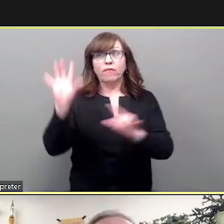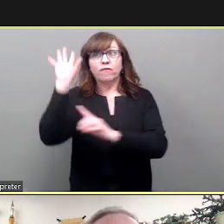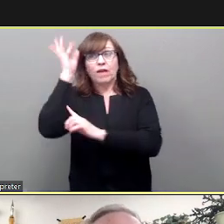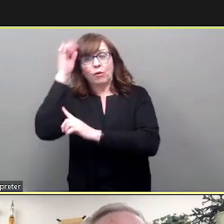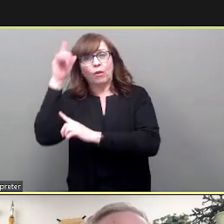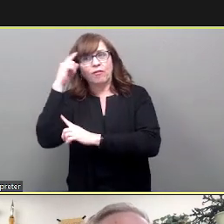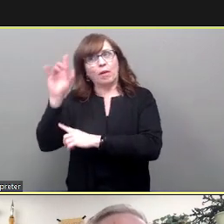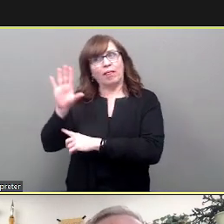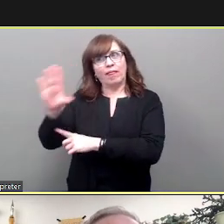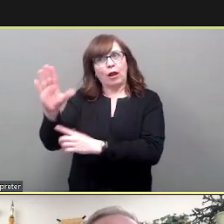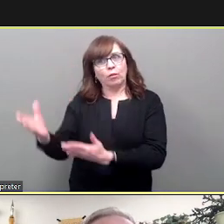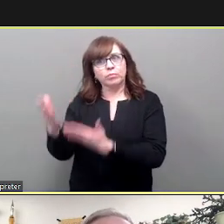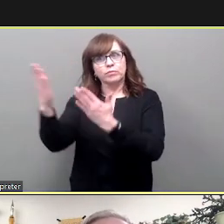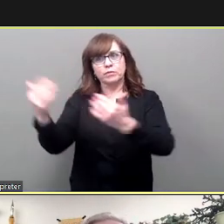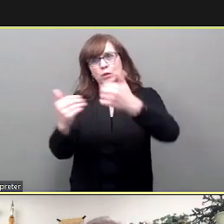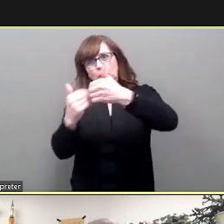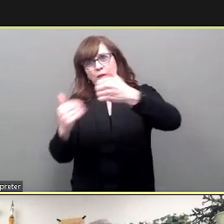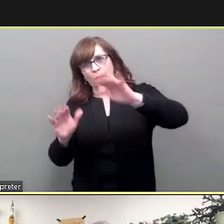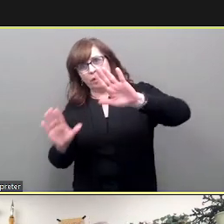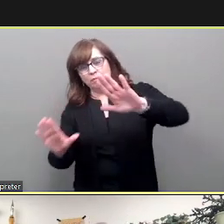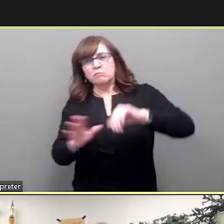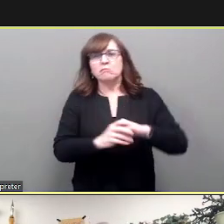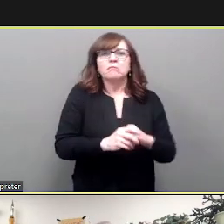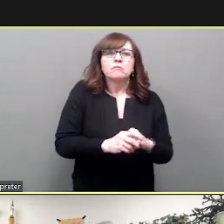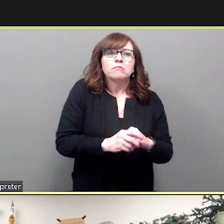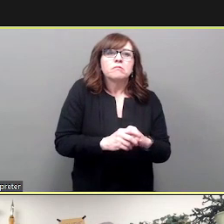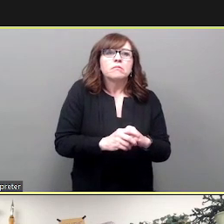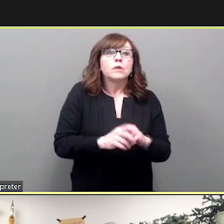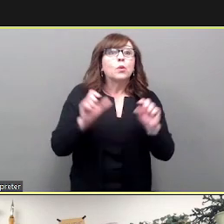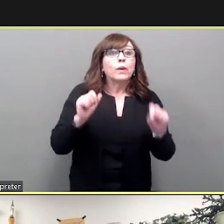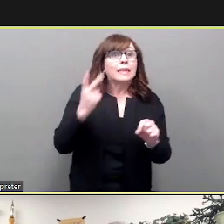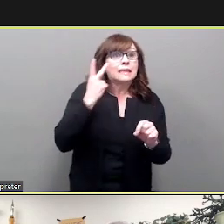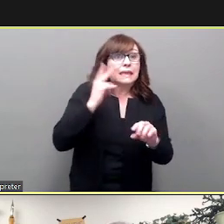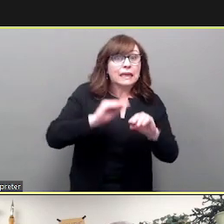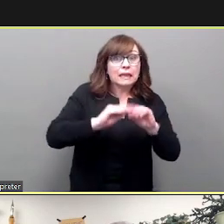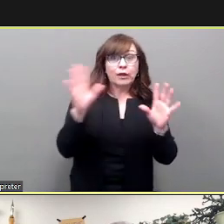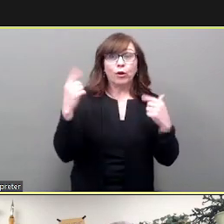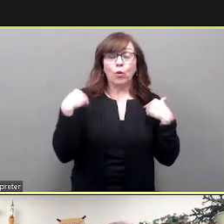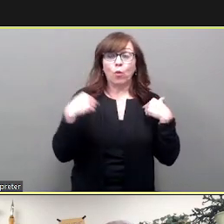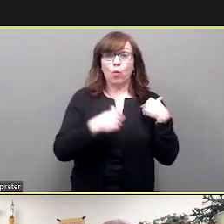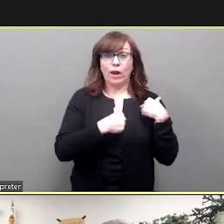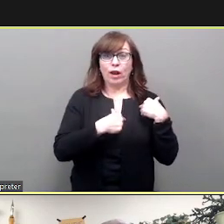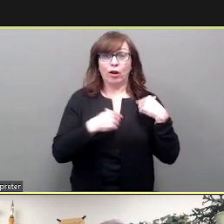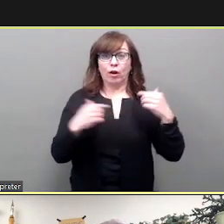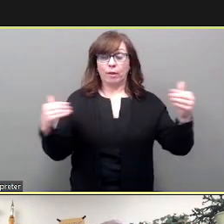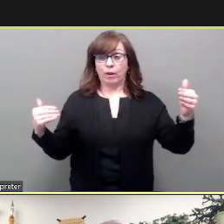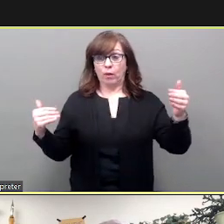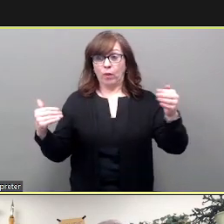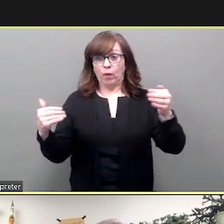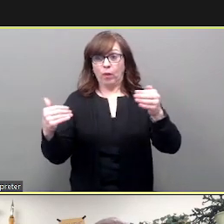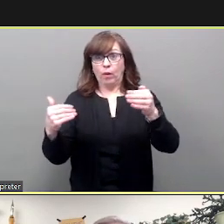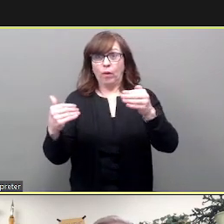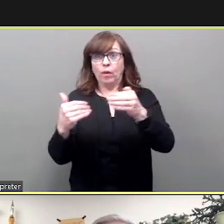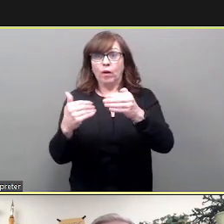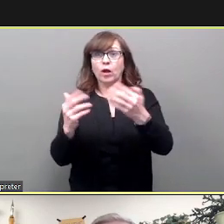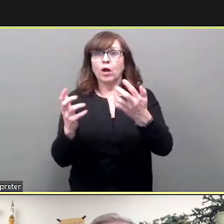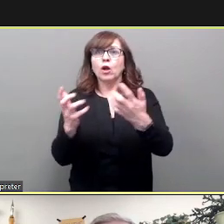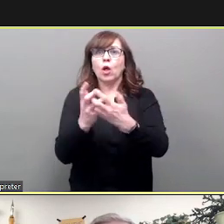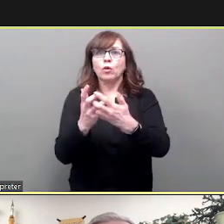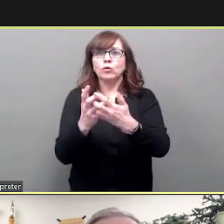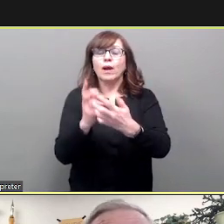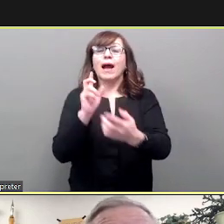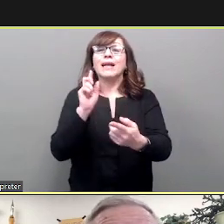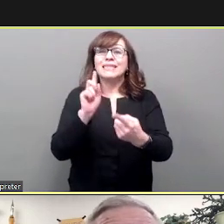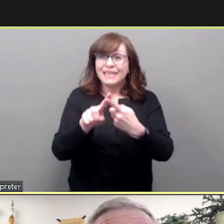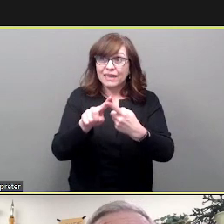government. And so you can see we're in filling that gap mode until the federal government gets up to speed.